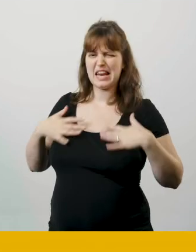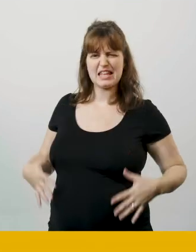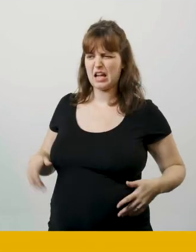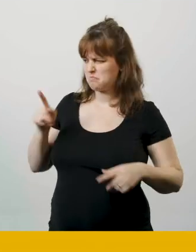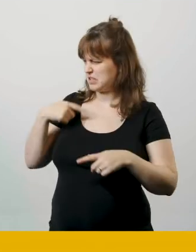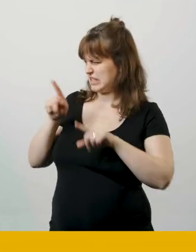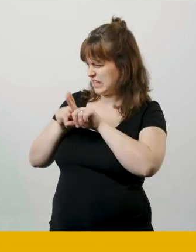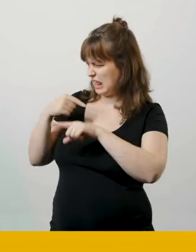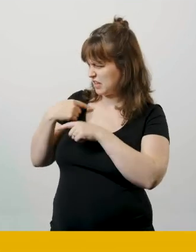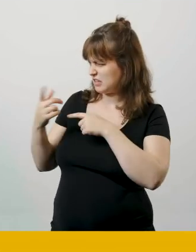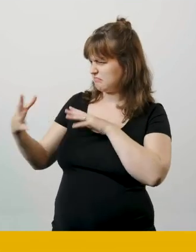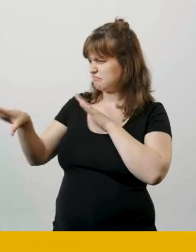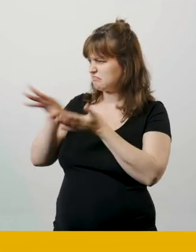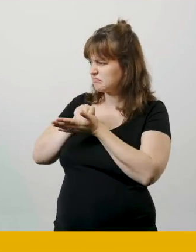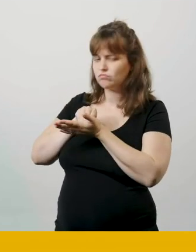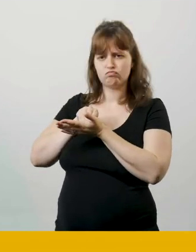yourself.